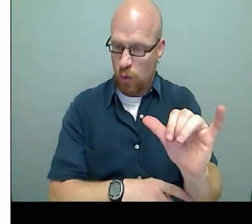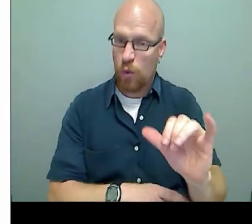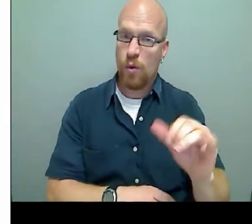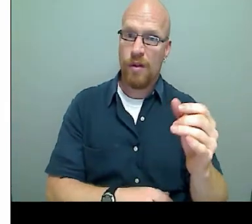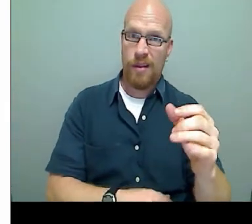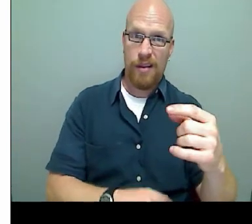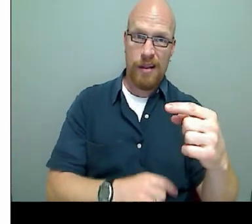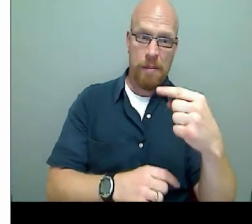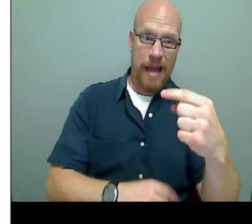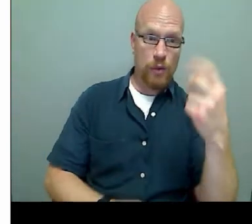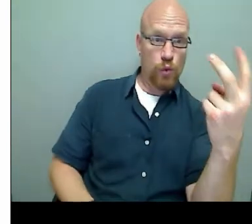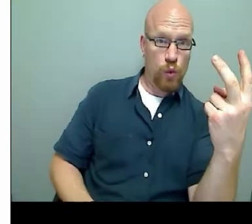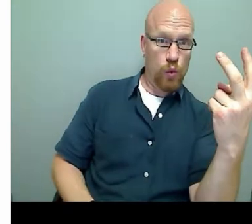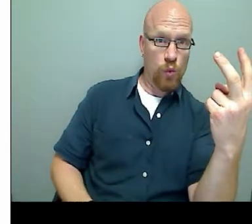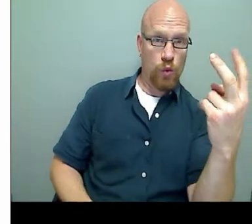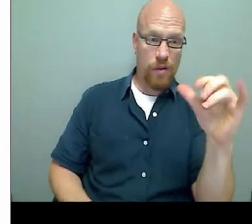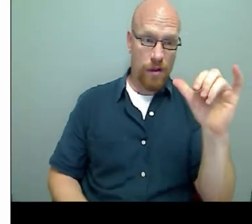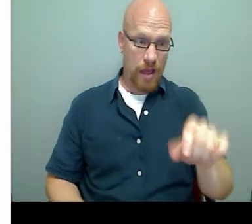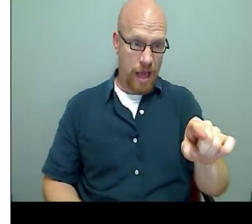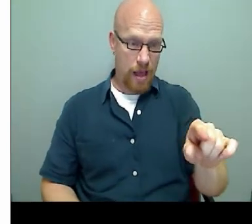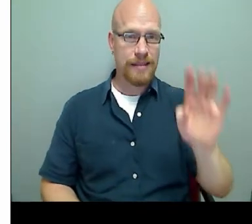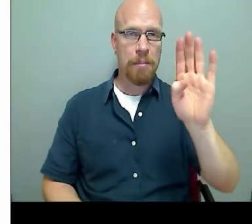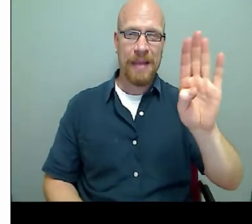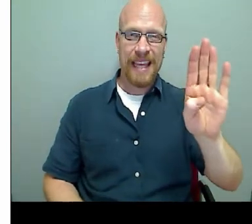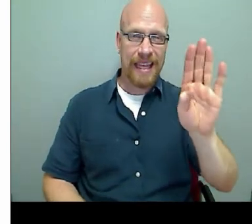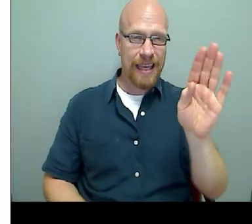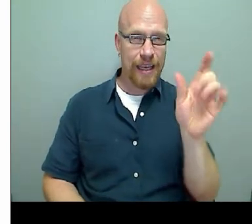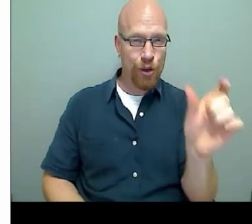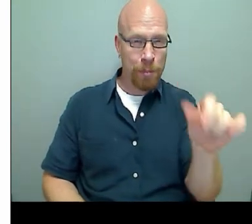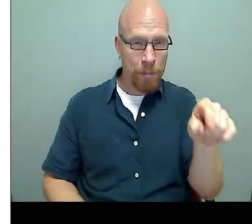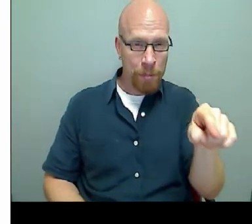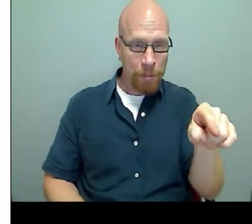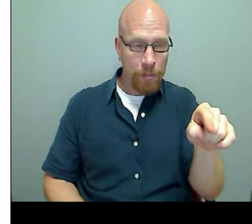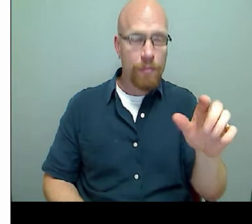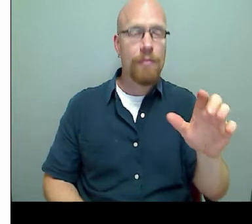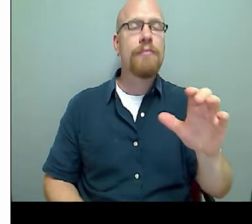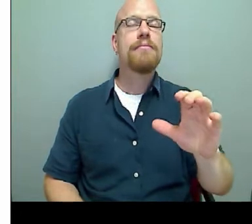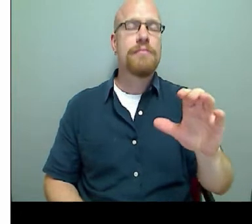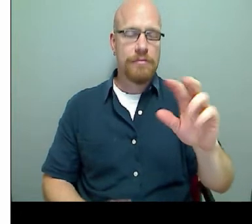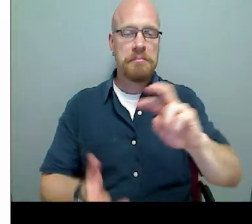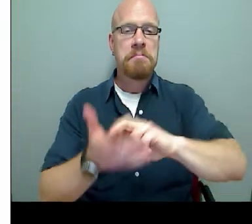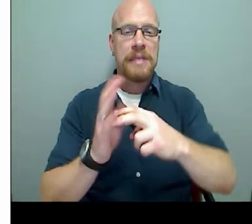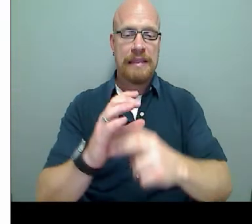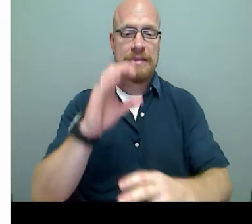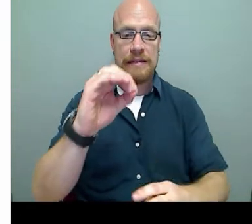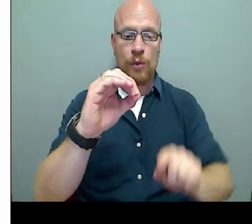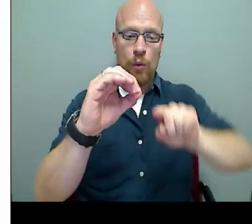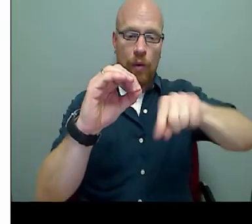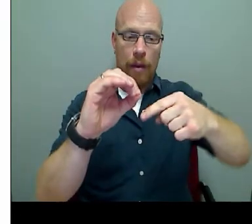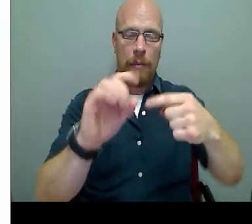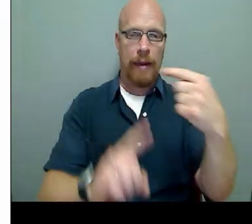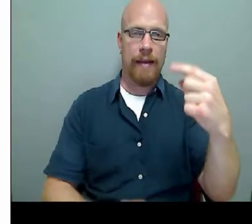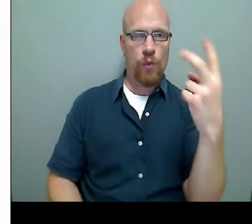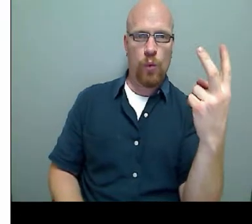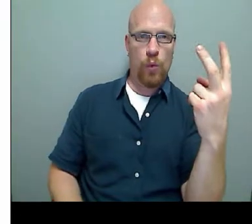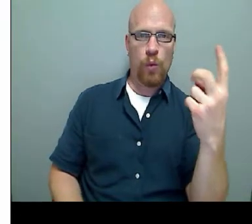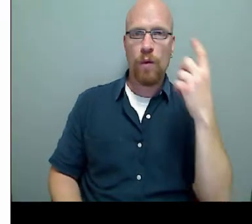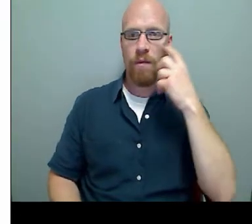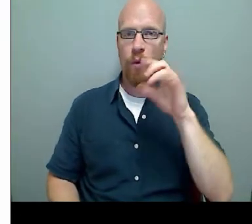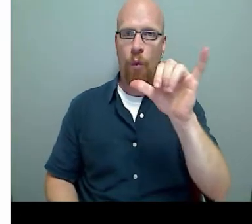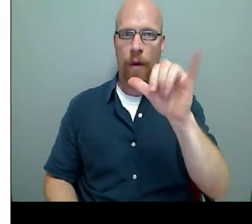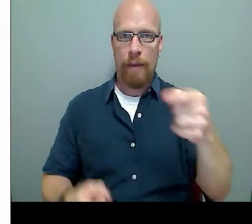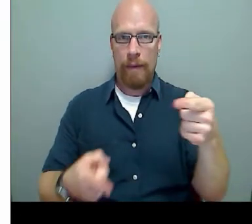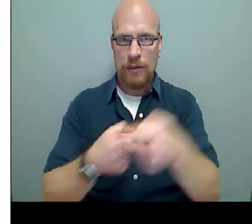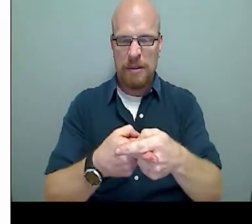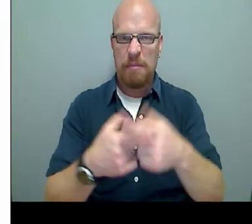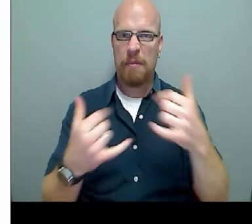here, is 0, comma, negative 2. In our equation, you see negative 2, and that's the b we use in y